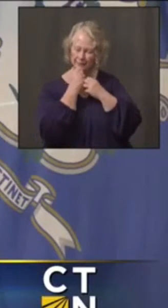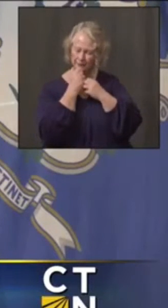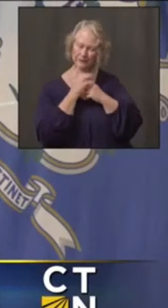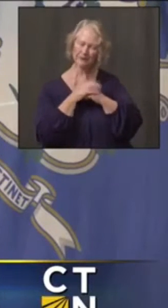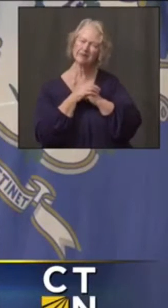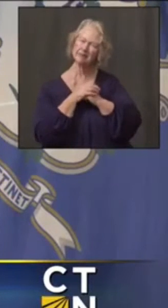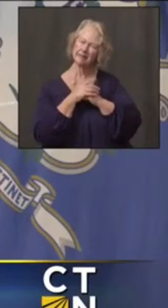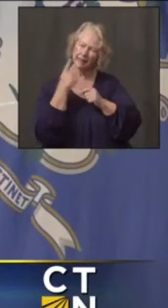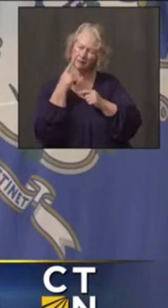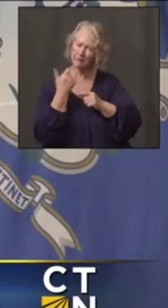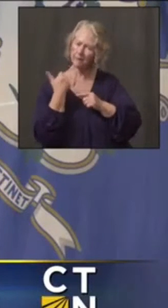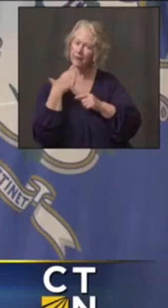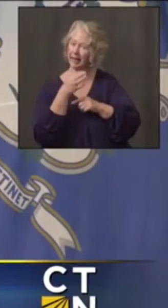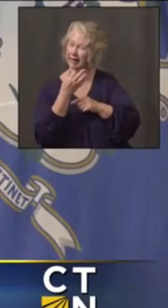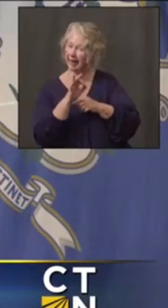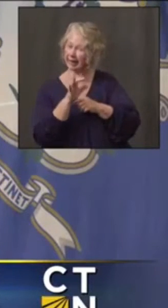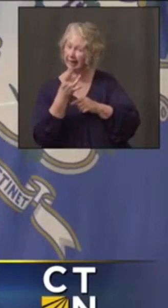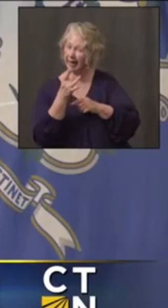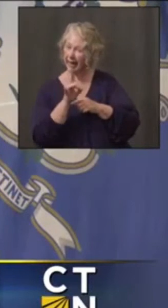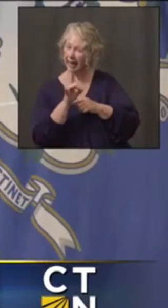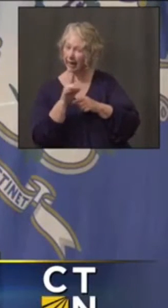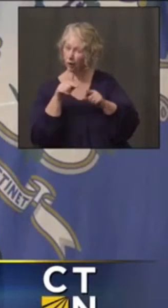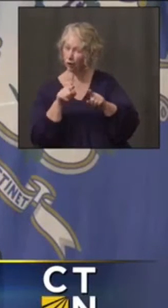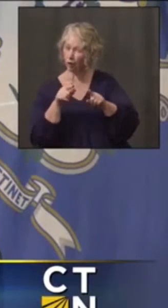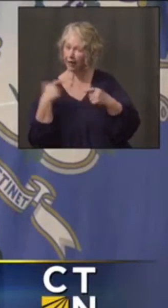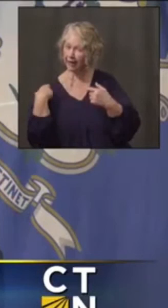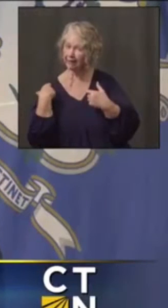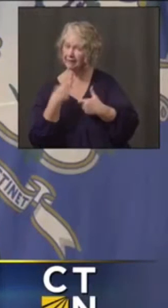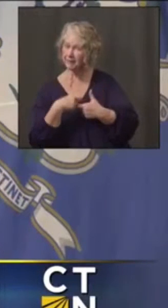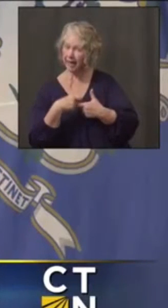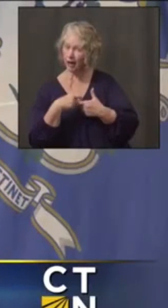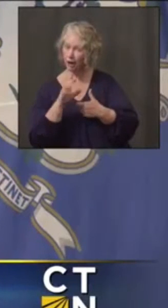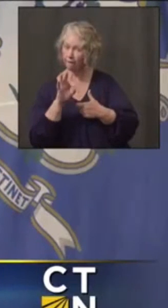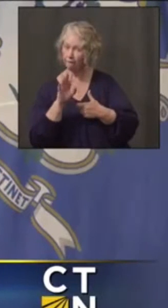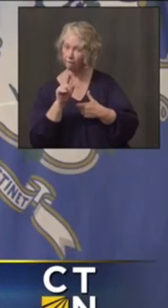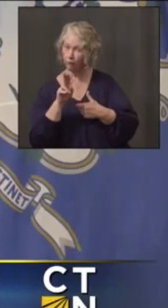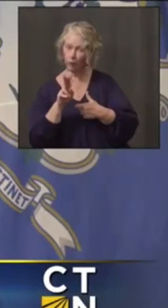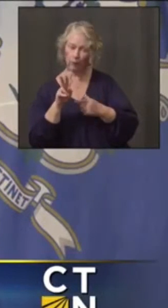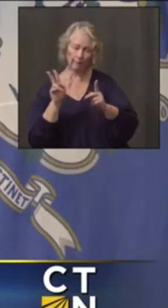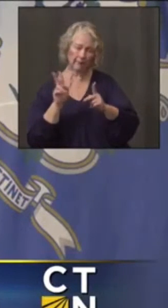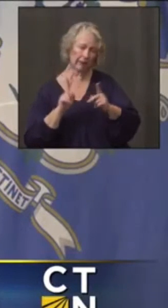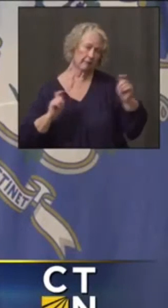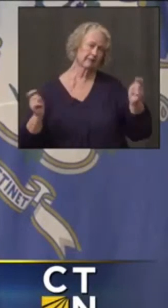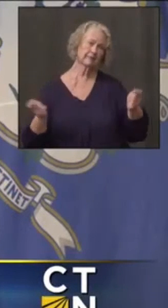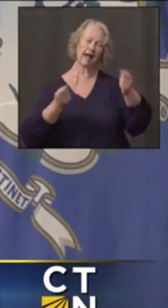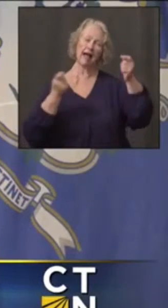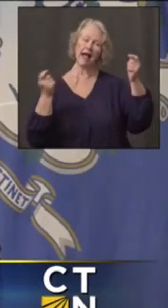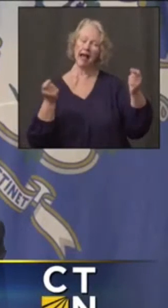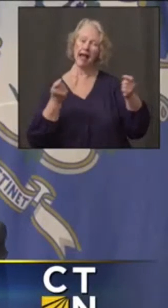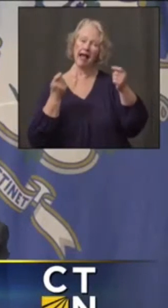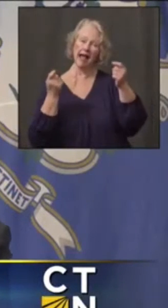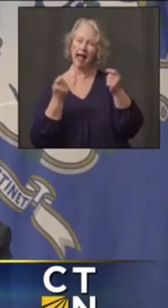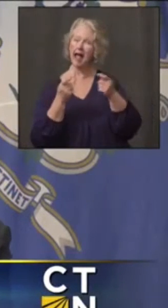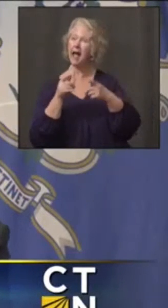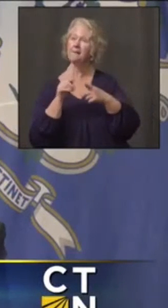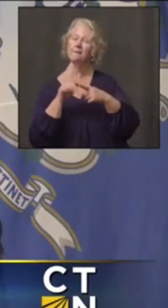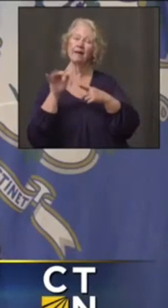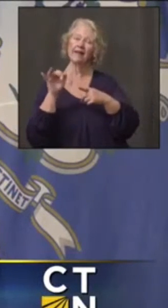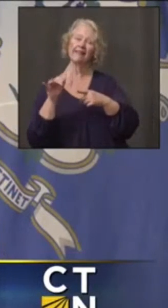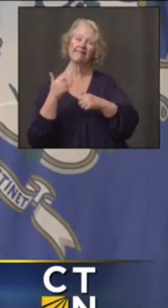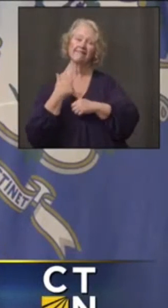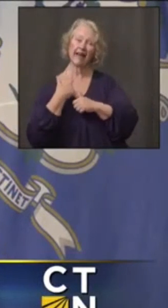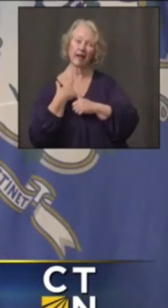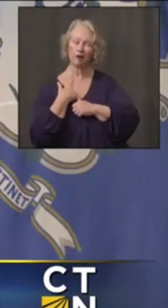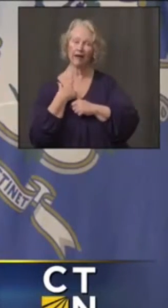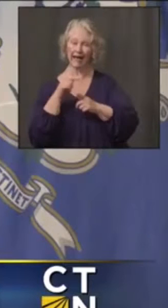in 1918 during that Spanish flu that folks were celebrating the veterans in a bond parade, that you did have this second